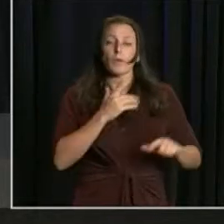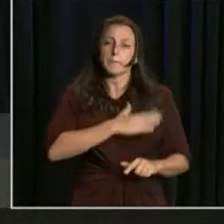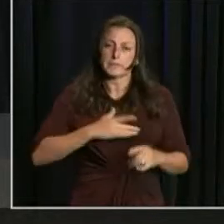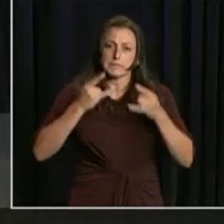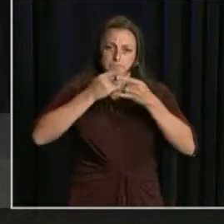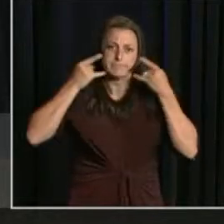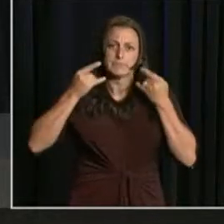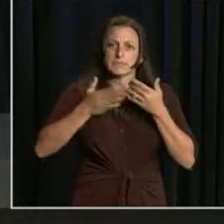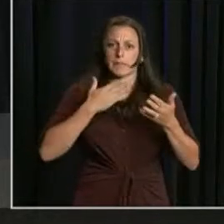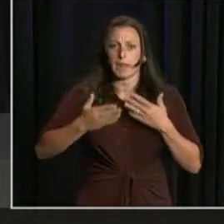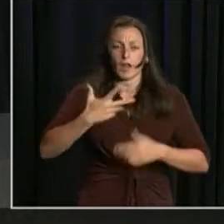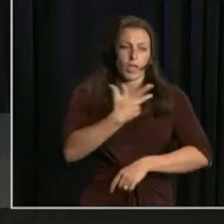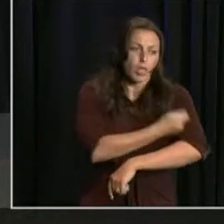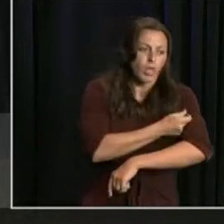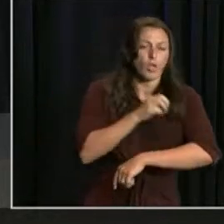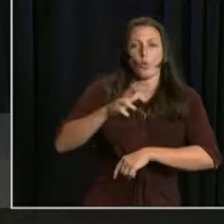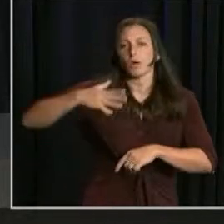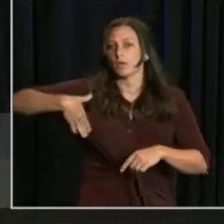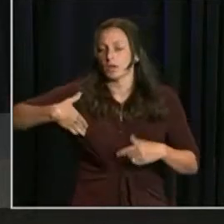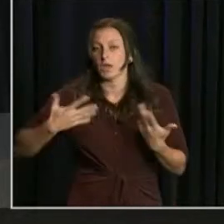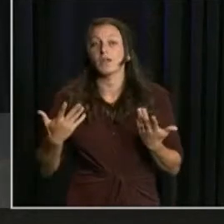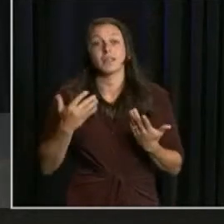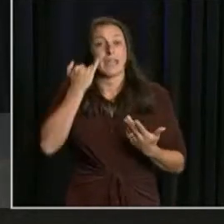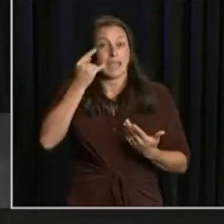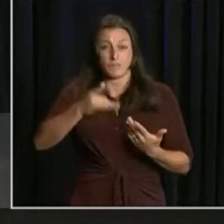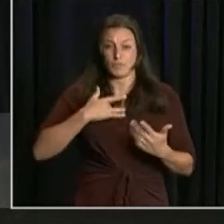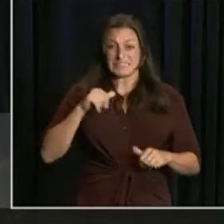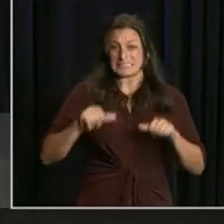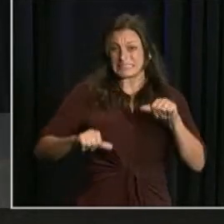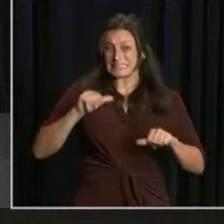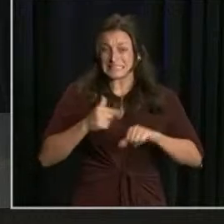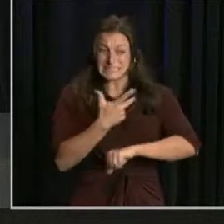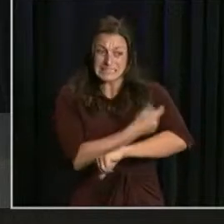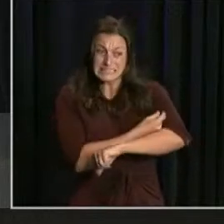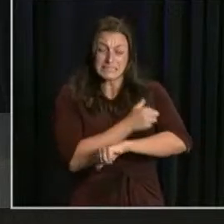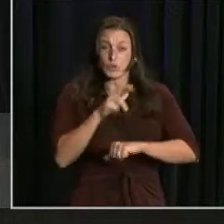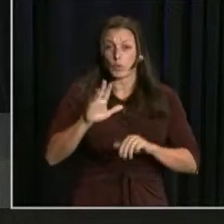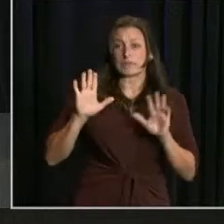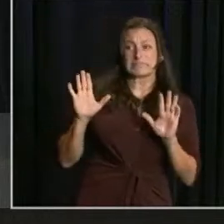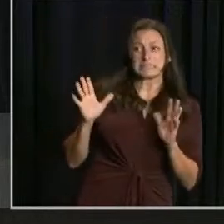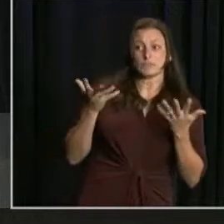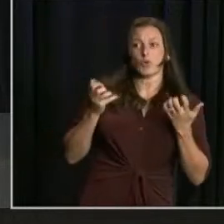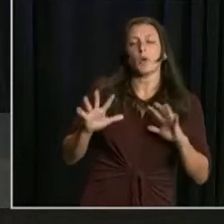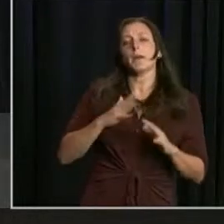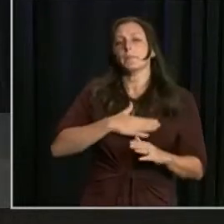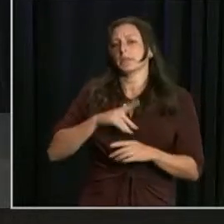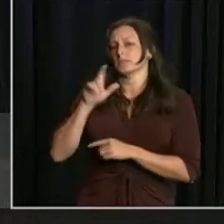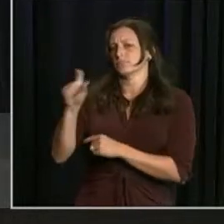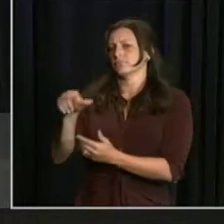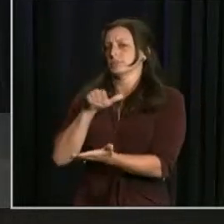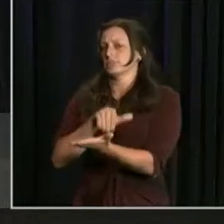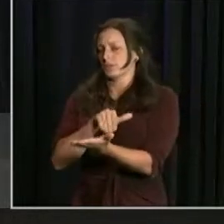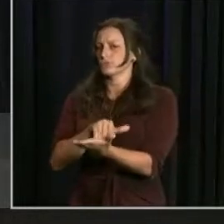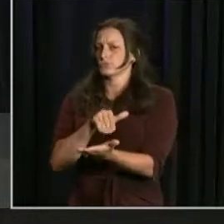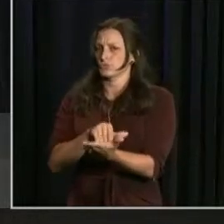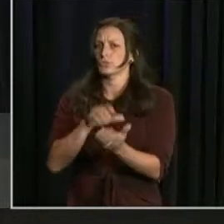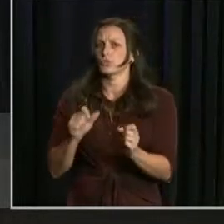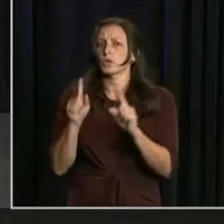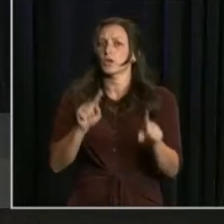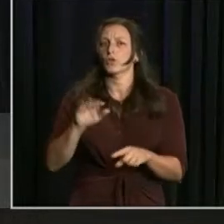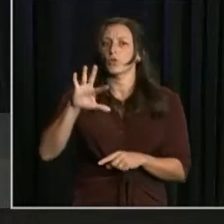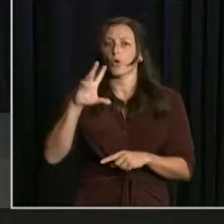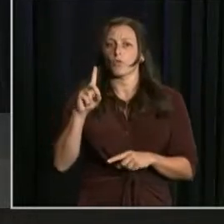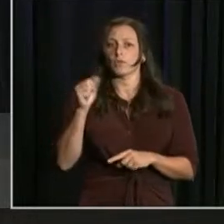vaccine status. And if you're unsure about getting vaccinated still, I encourage you to consult with your healthcare provider, and you can visit